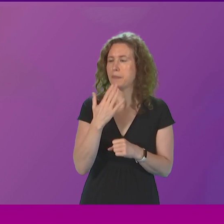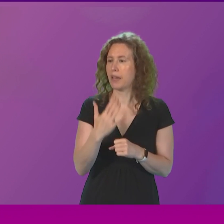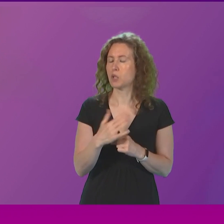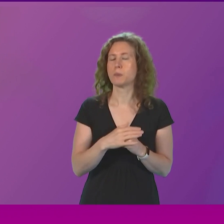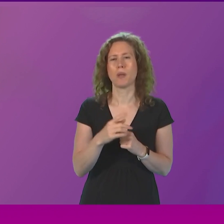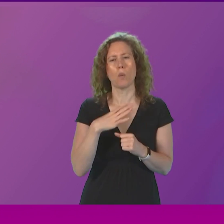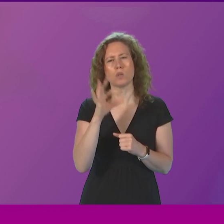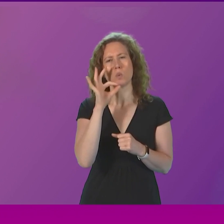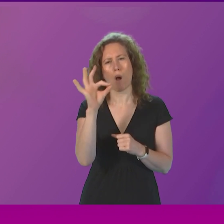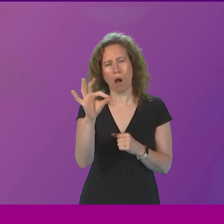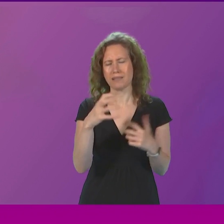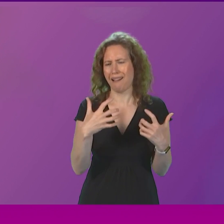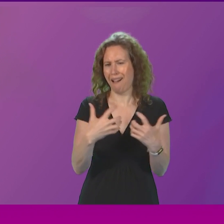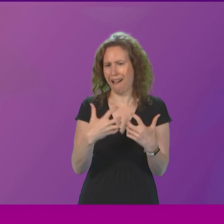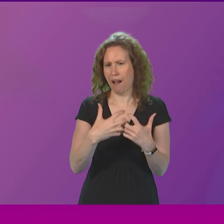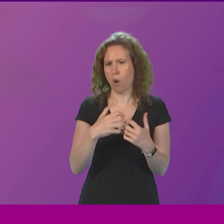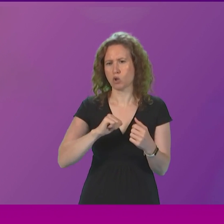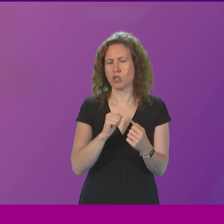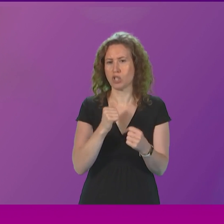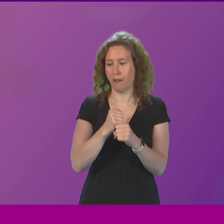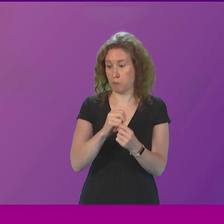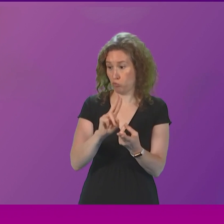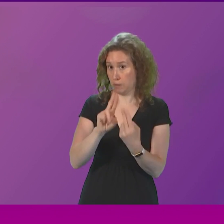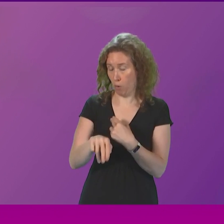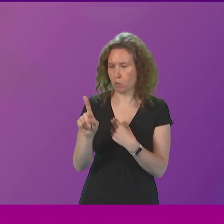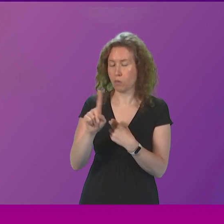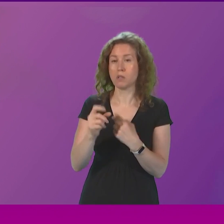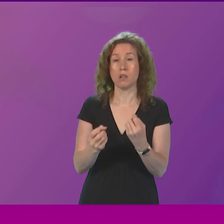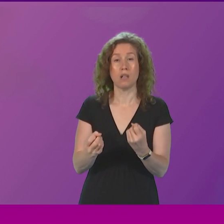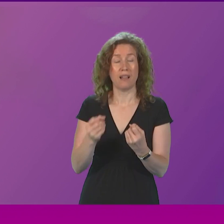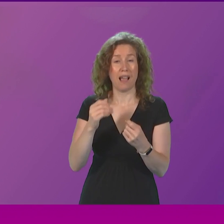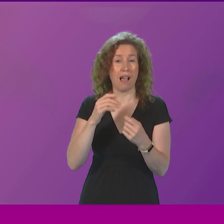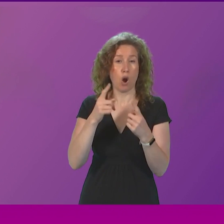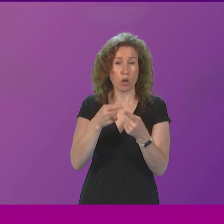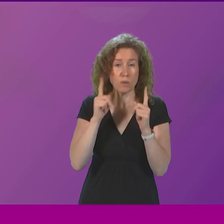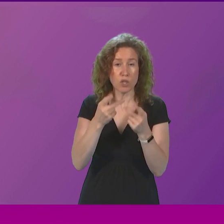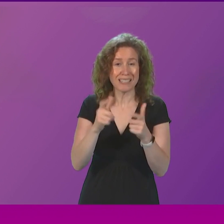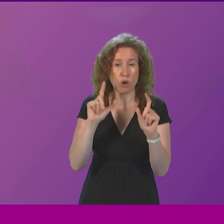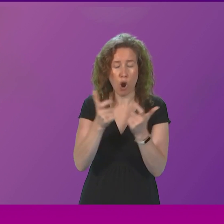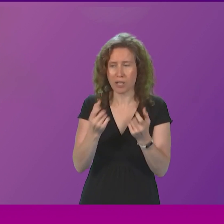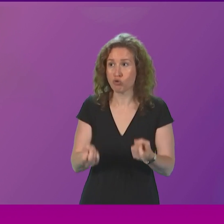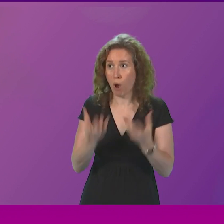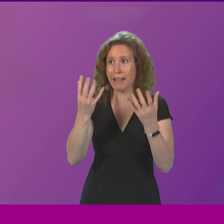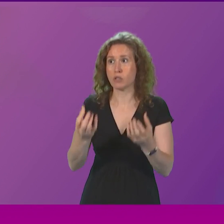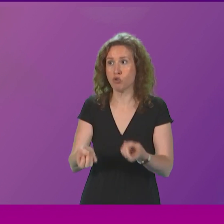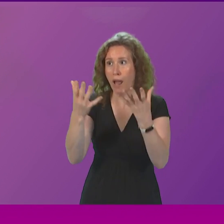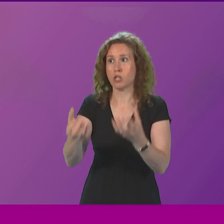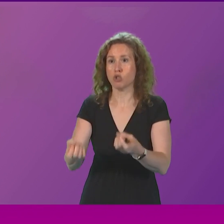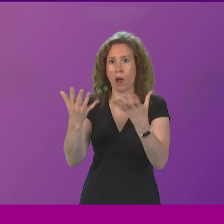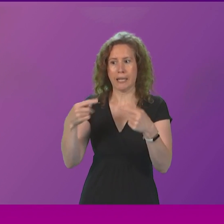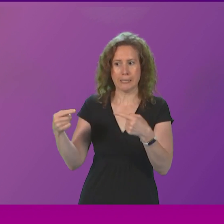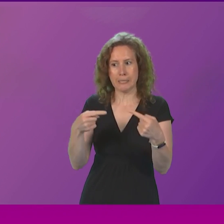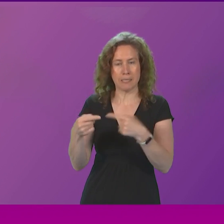First Minister how the Scottish Government is responding to the ongoing industrial disputes in further and higher education. First Minister. Well,